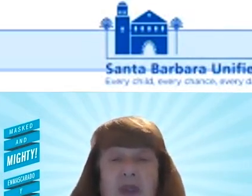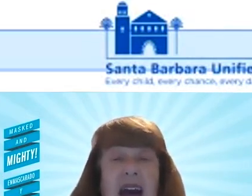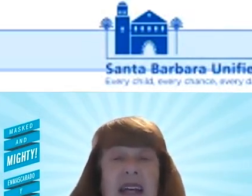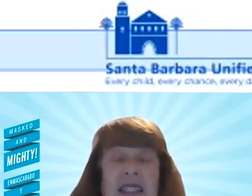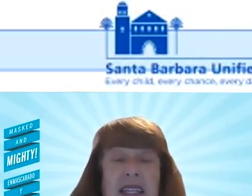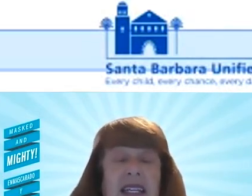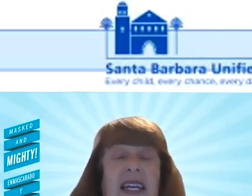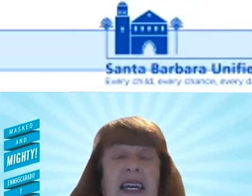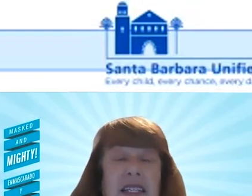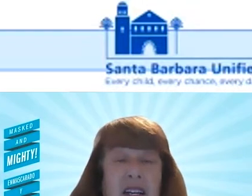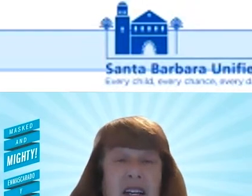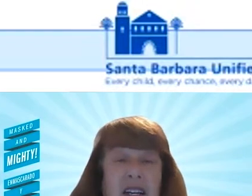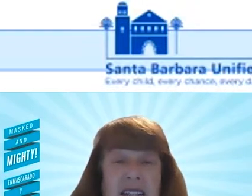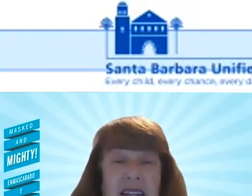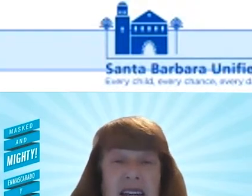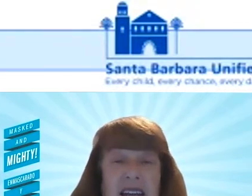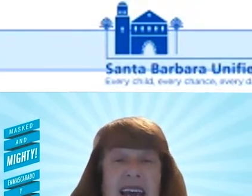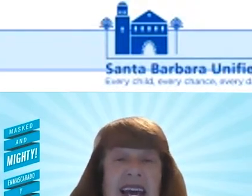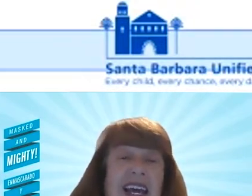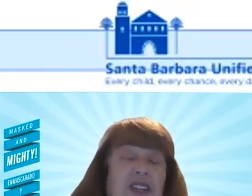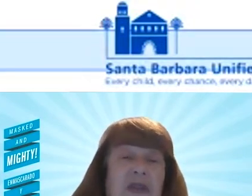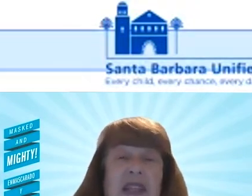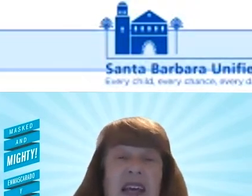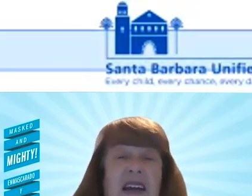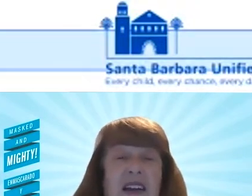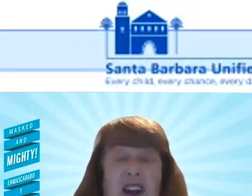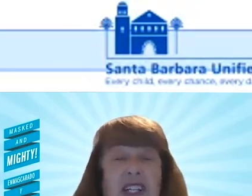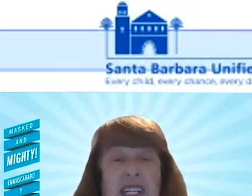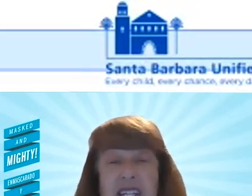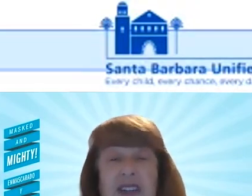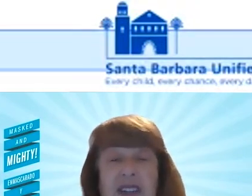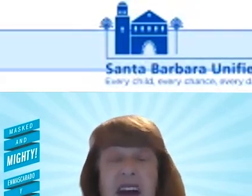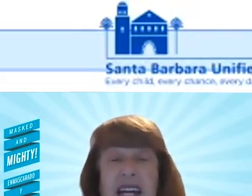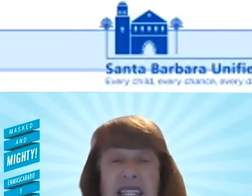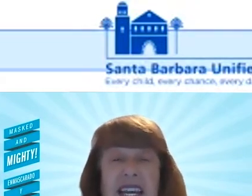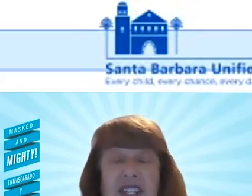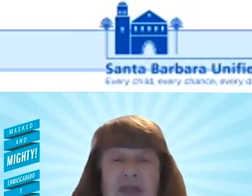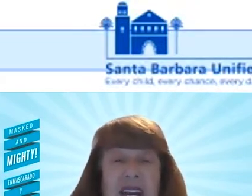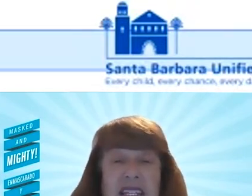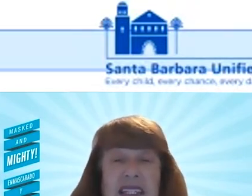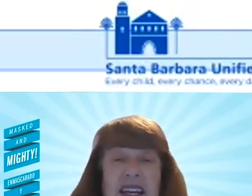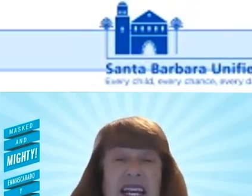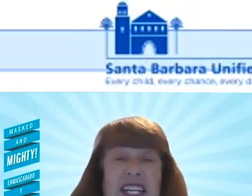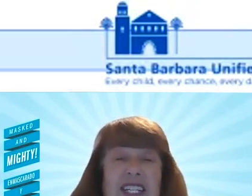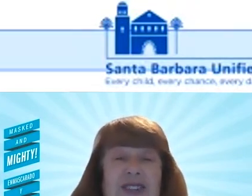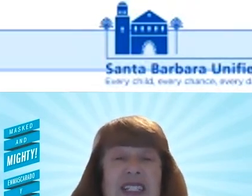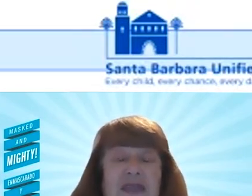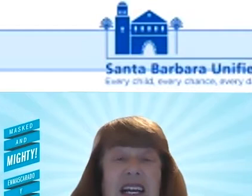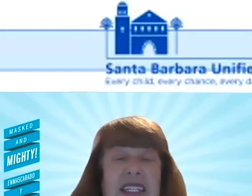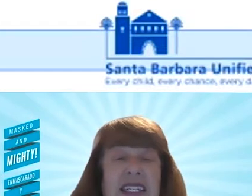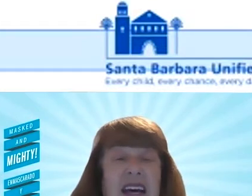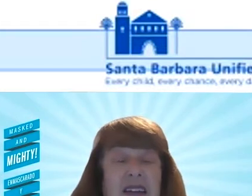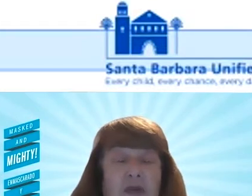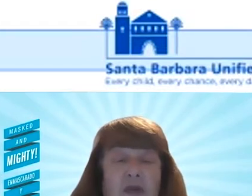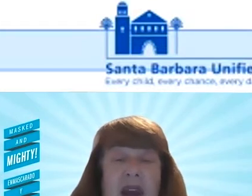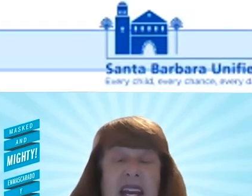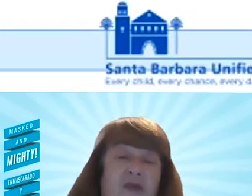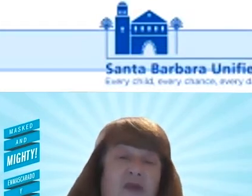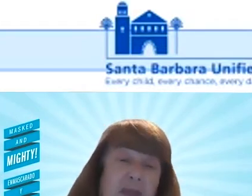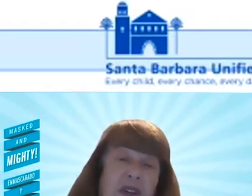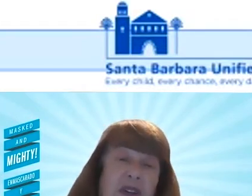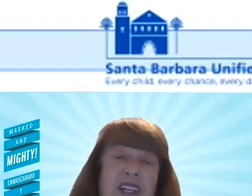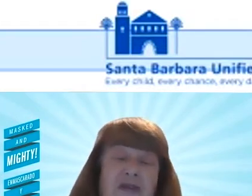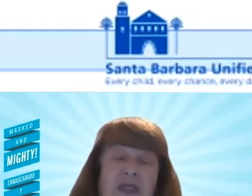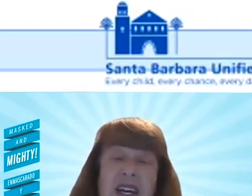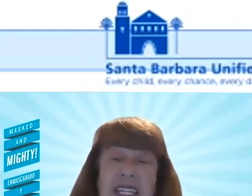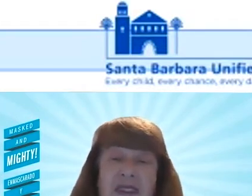has drastically decreased. And I attribute that largely to the vaccination rates. Each school is giving us a rate of what